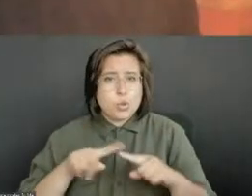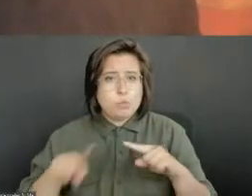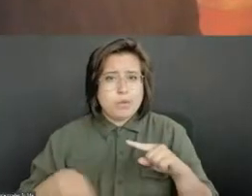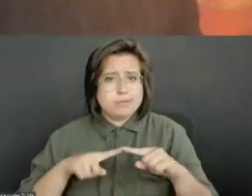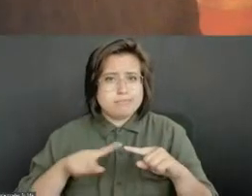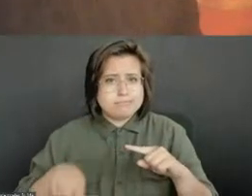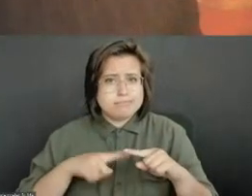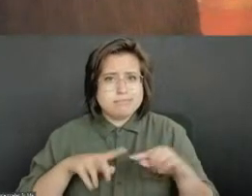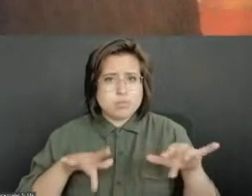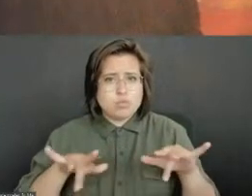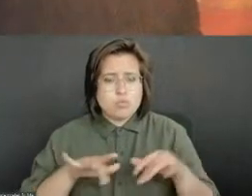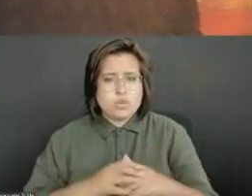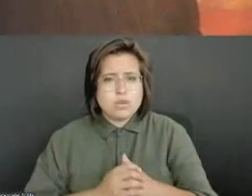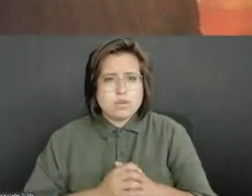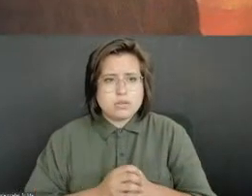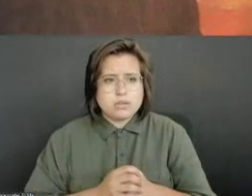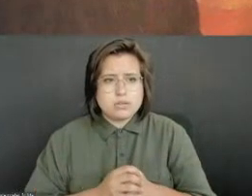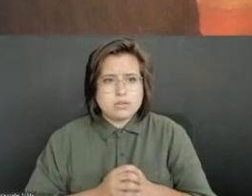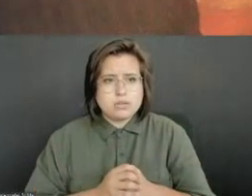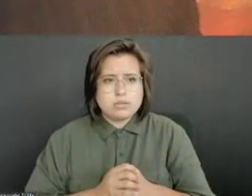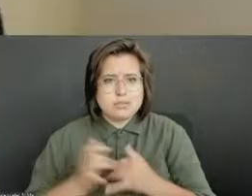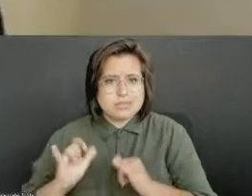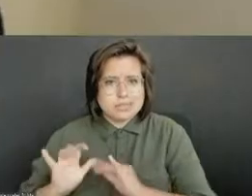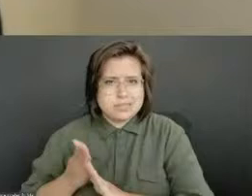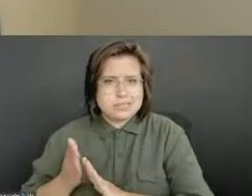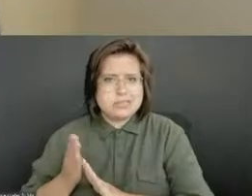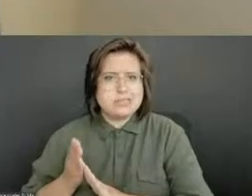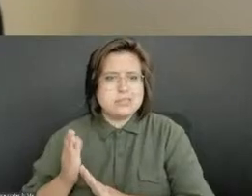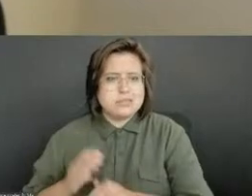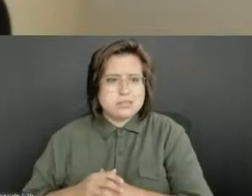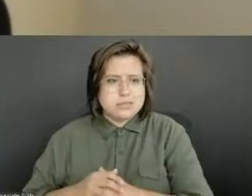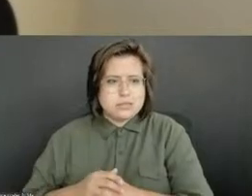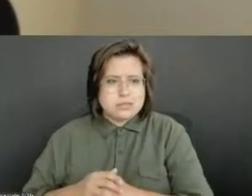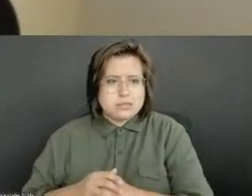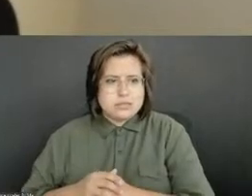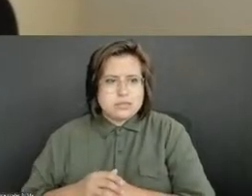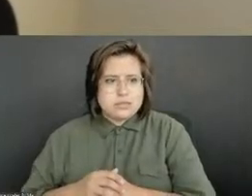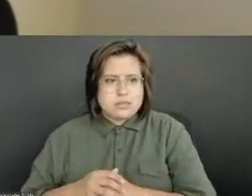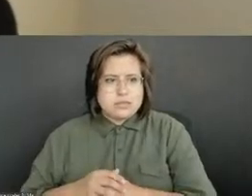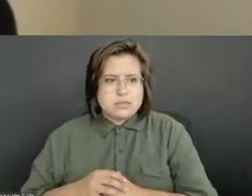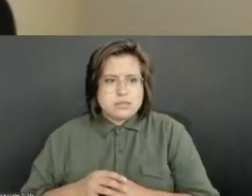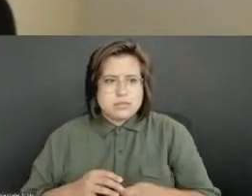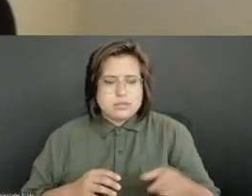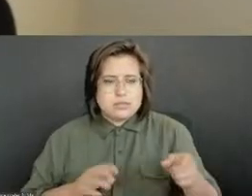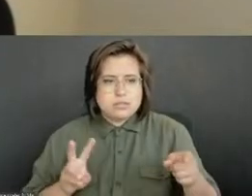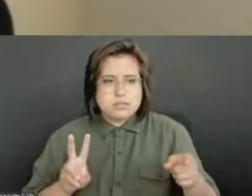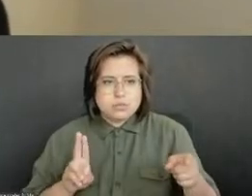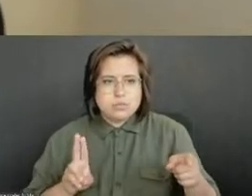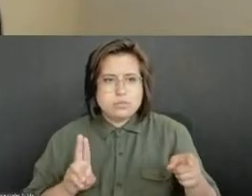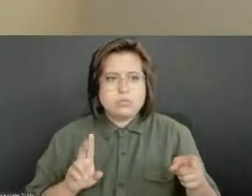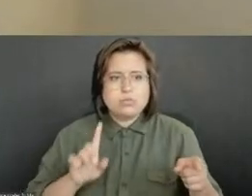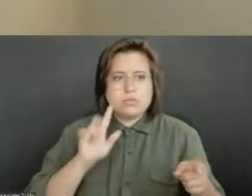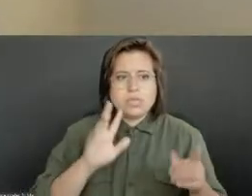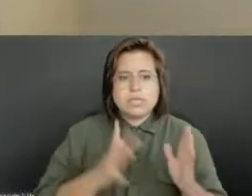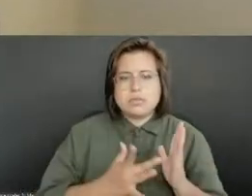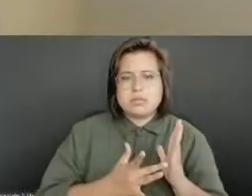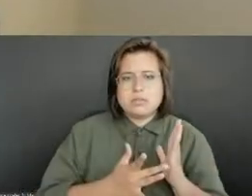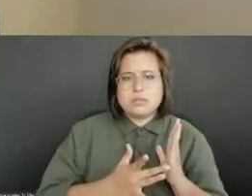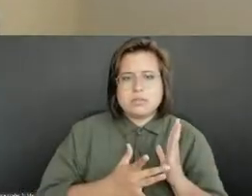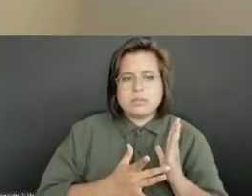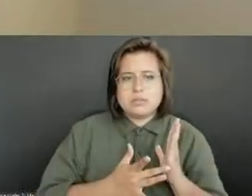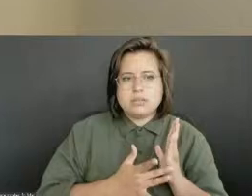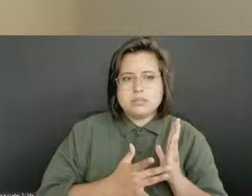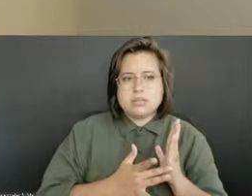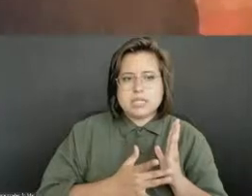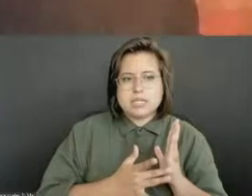wouldn't wish it on anybody. I wouldn't wish it on my worst enemy. I just asked the technician to kill Mr. Gupta's audio.